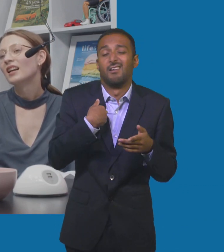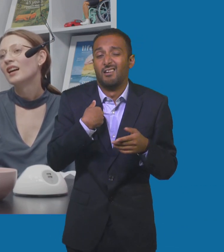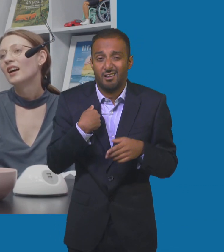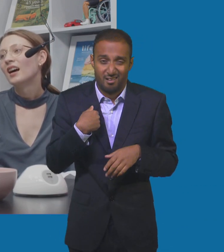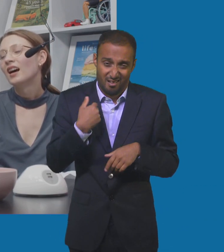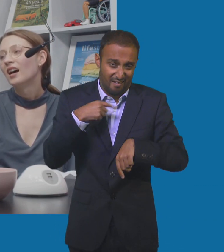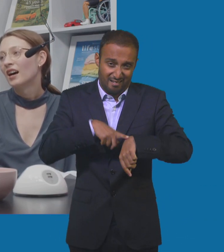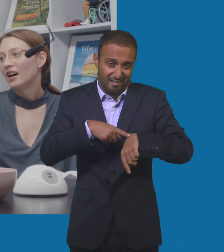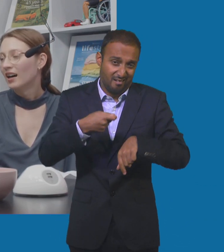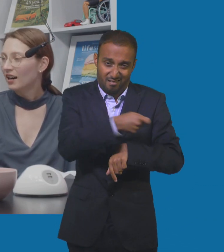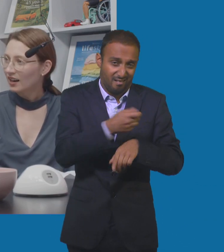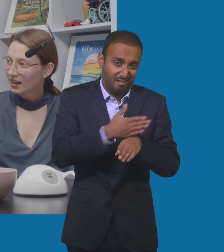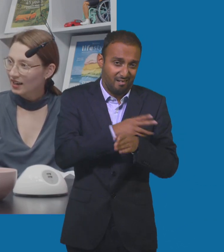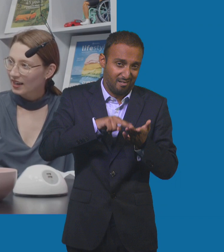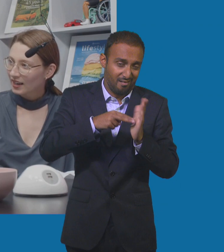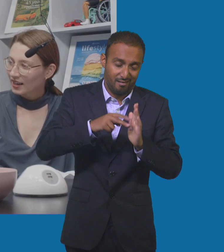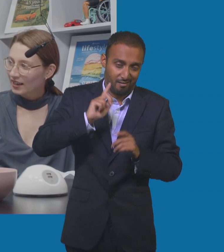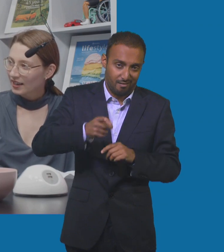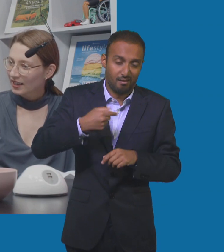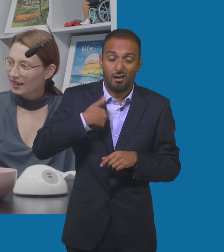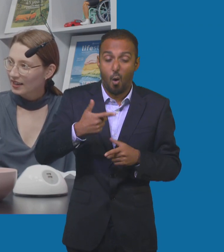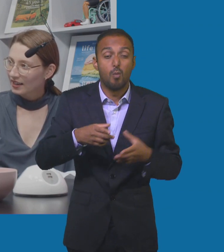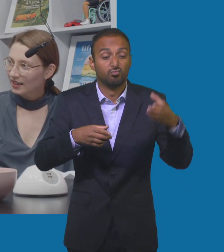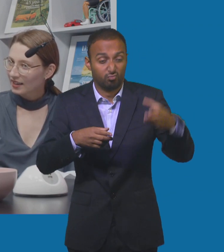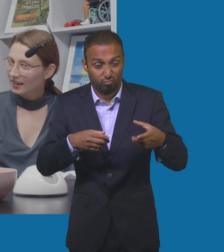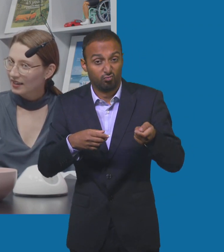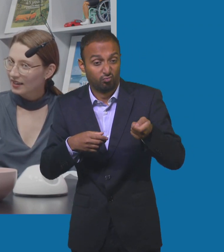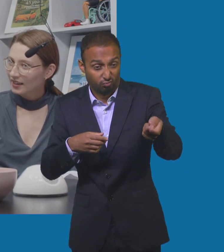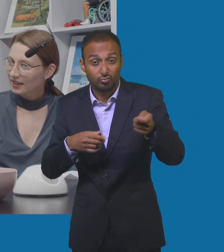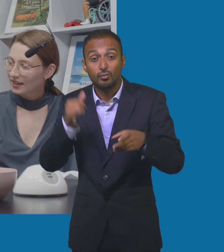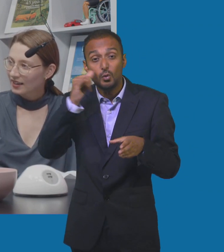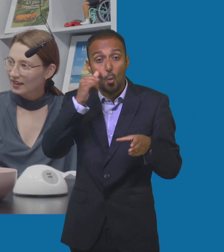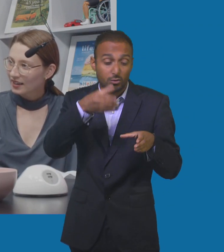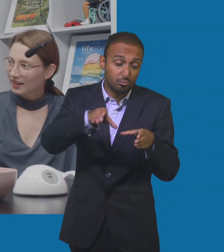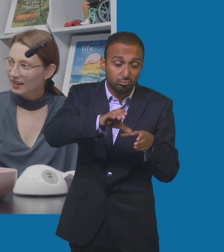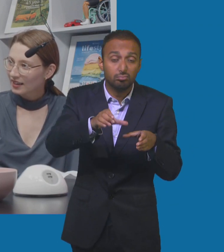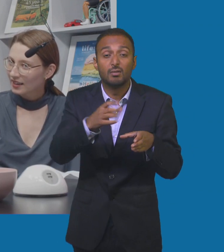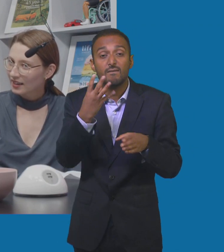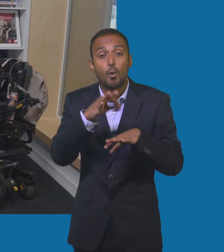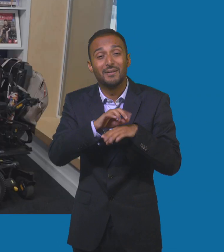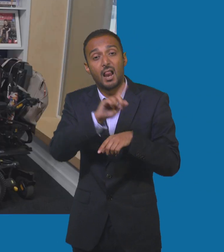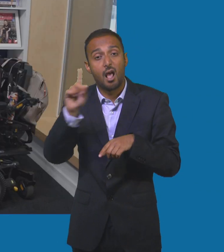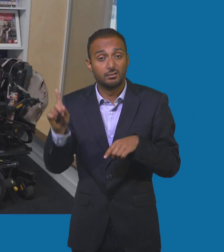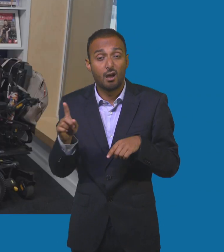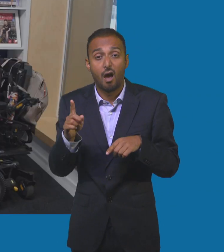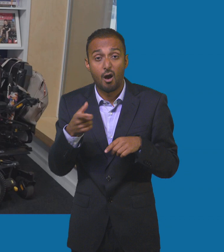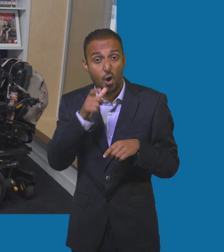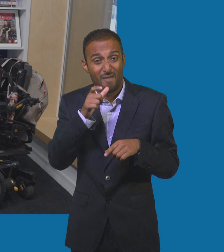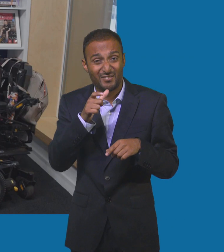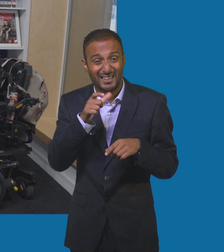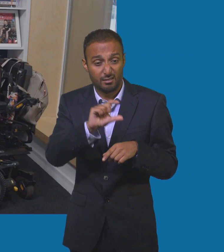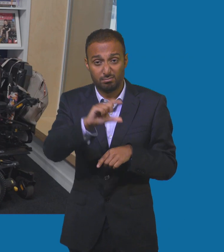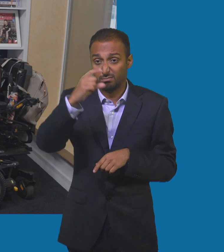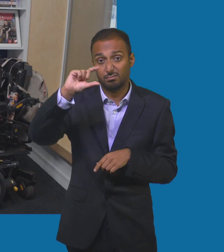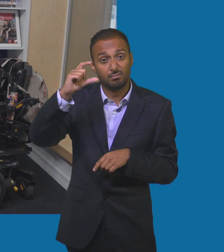you plug it in, you have it in your sort of cup holder, and basically, bang a bit of water in, press a button, 4 minutes later, you've got an espresso shot. Bob's your uncle and Fanny's your aunt,